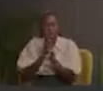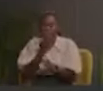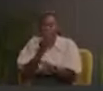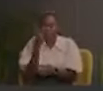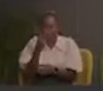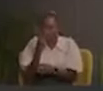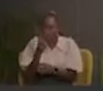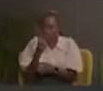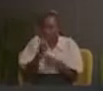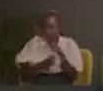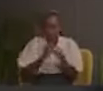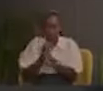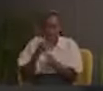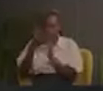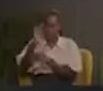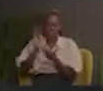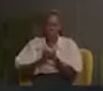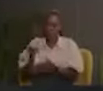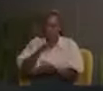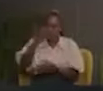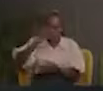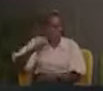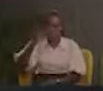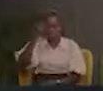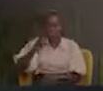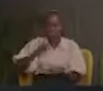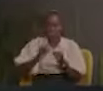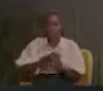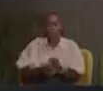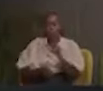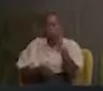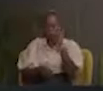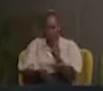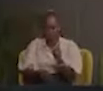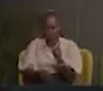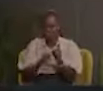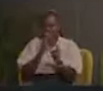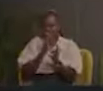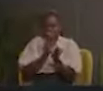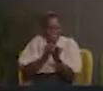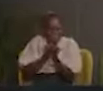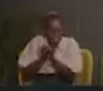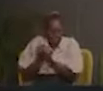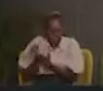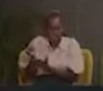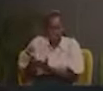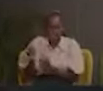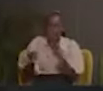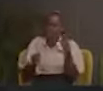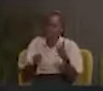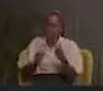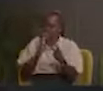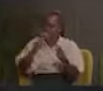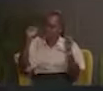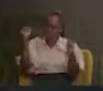of God that you must understand. Number one, his integrity. Number two, his